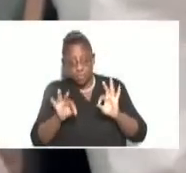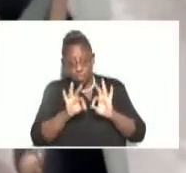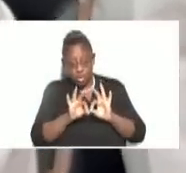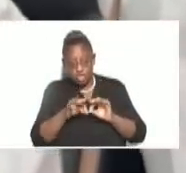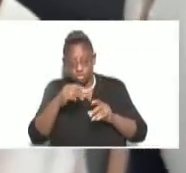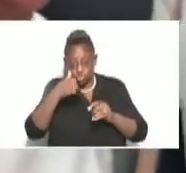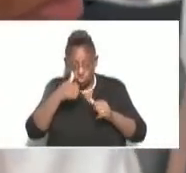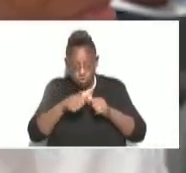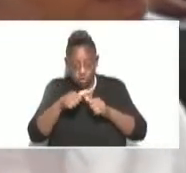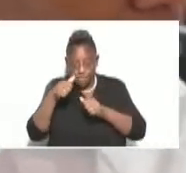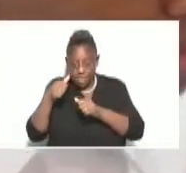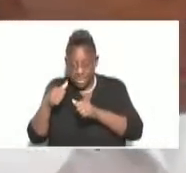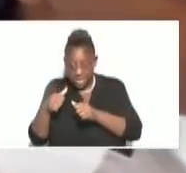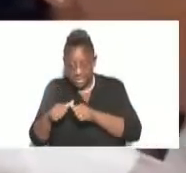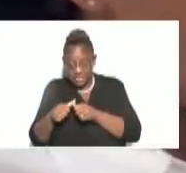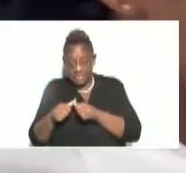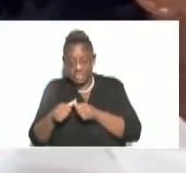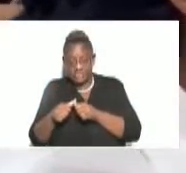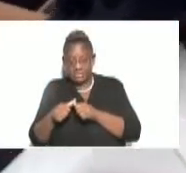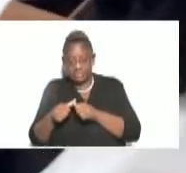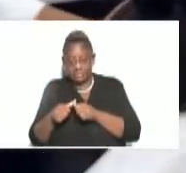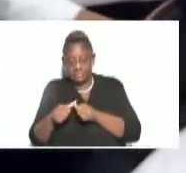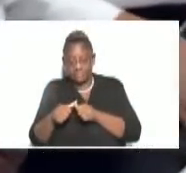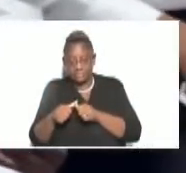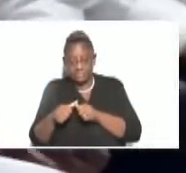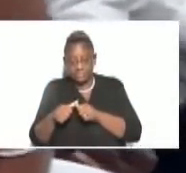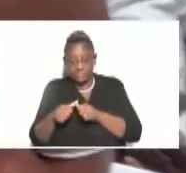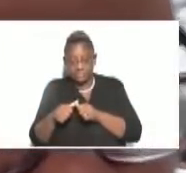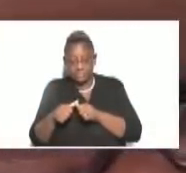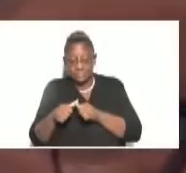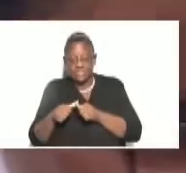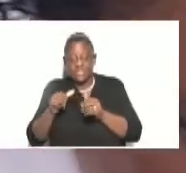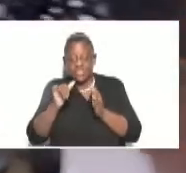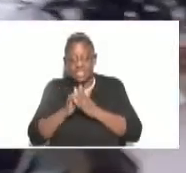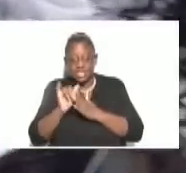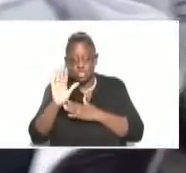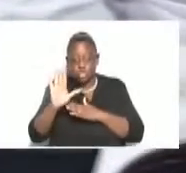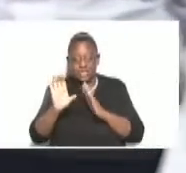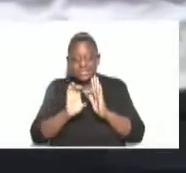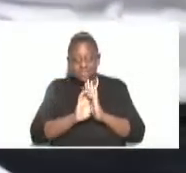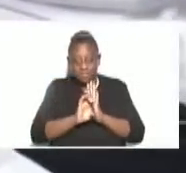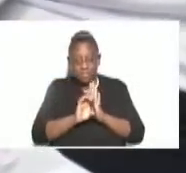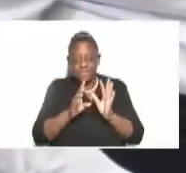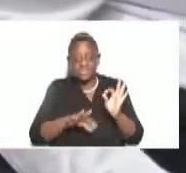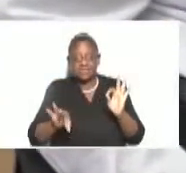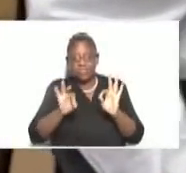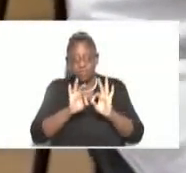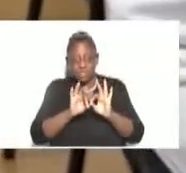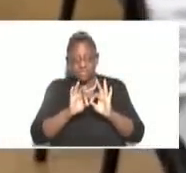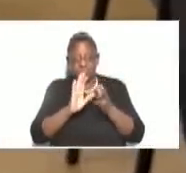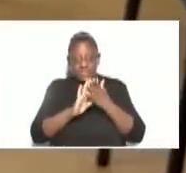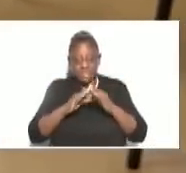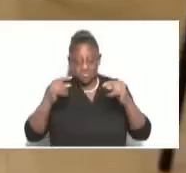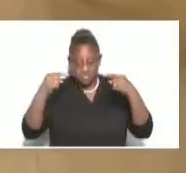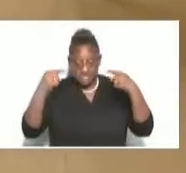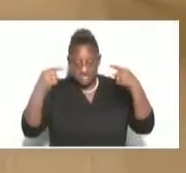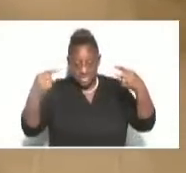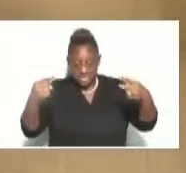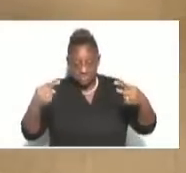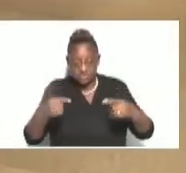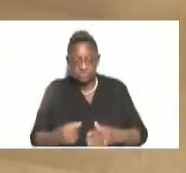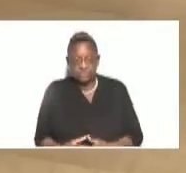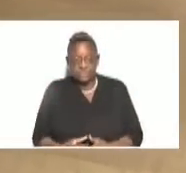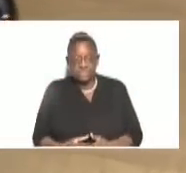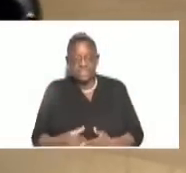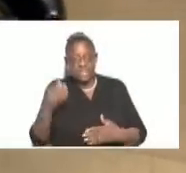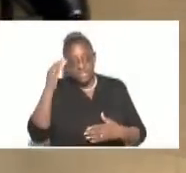remind young officers of integrity is key to success. You know, and